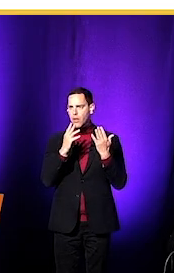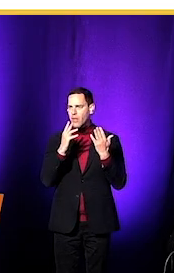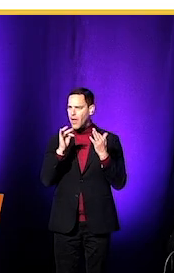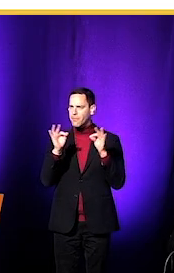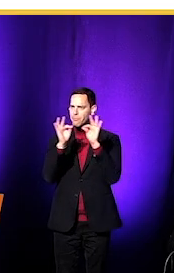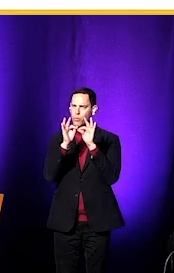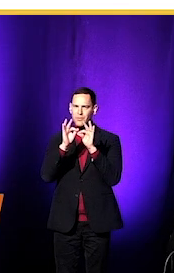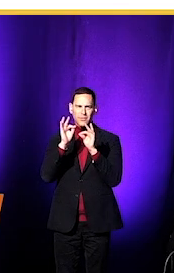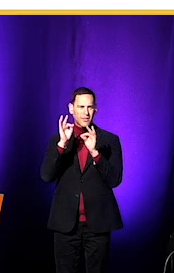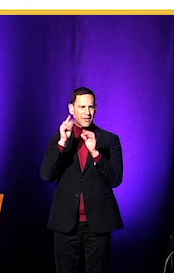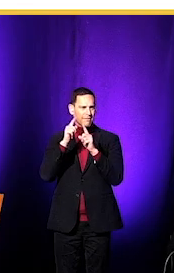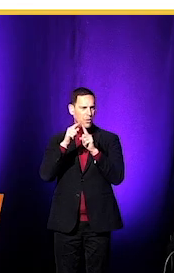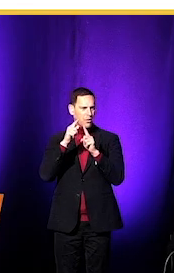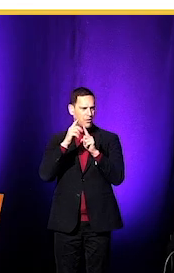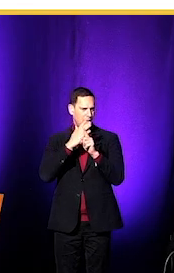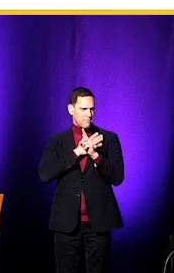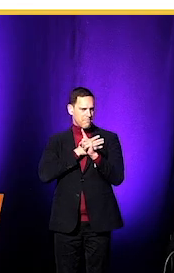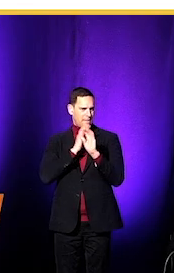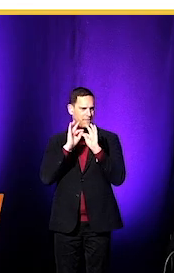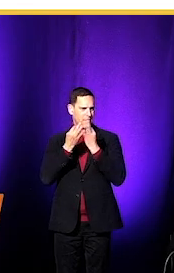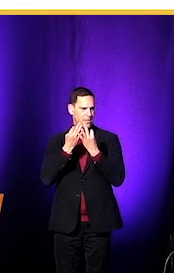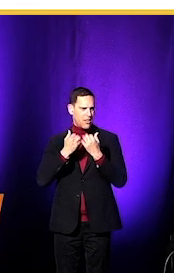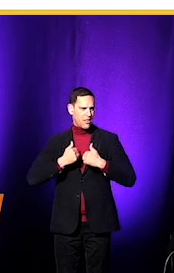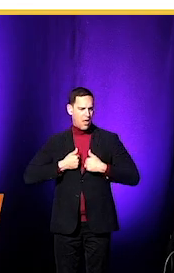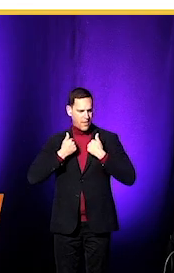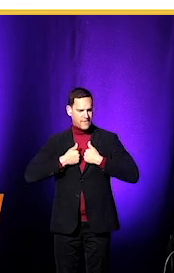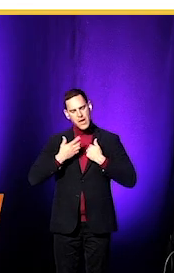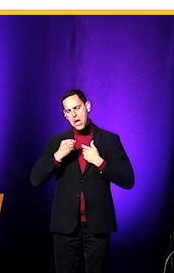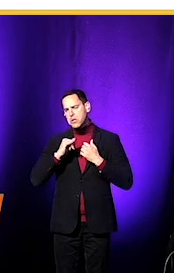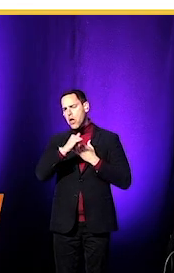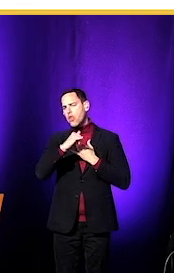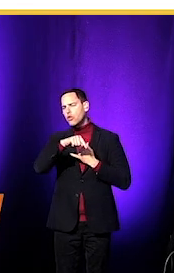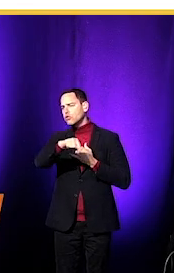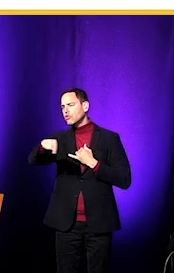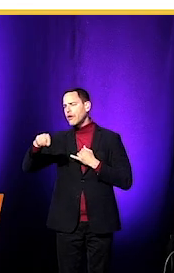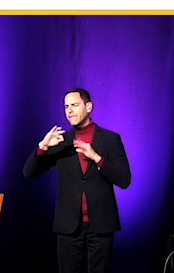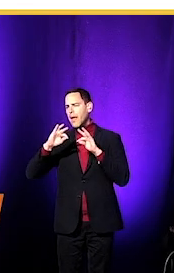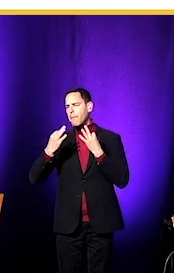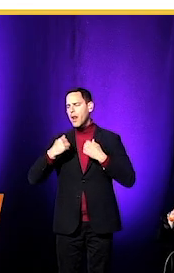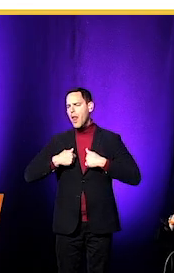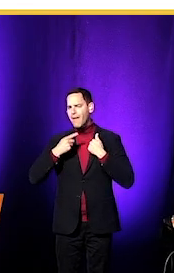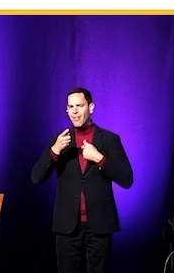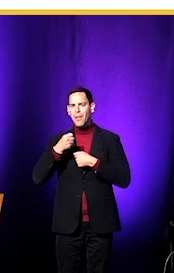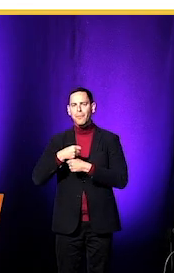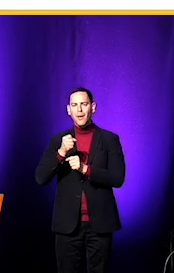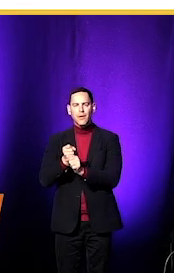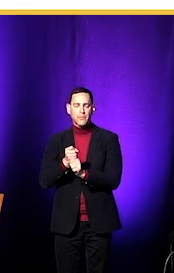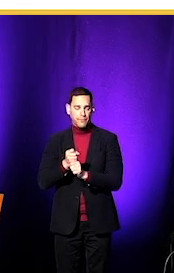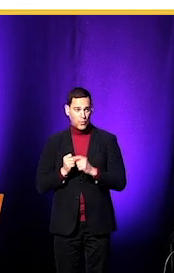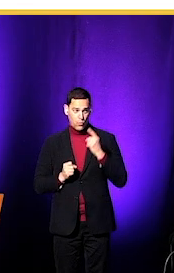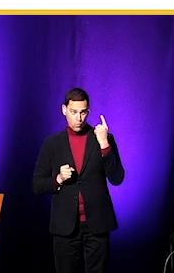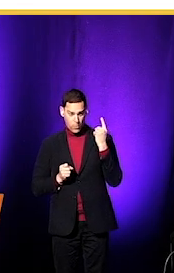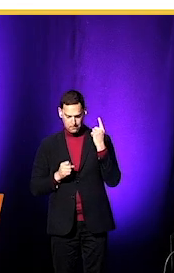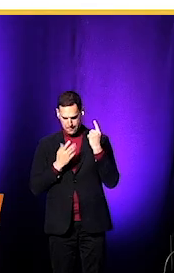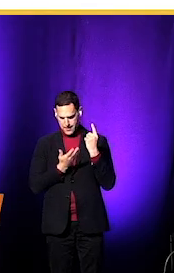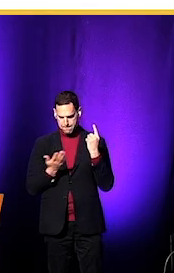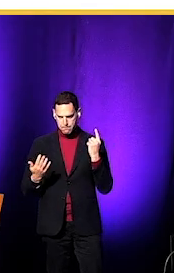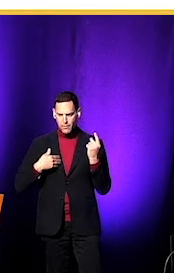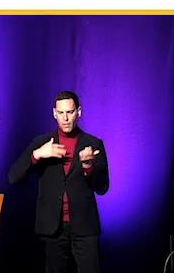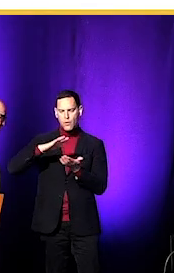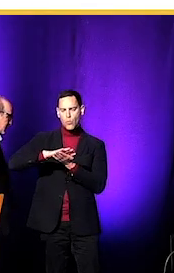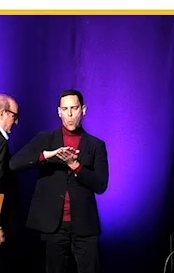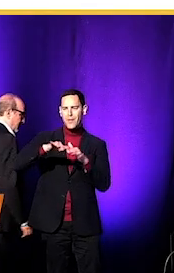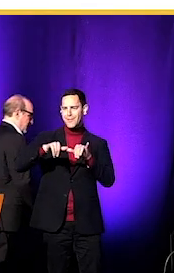my family and families like them created. And one was that the school system in our